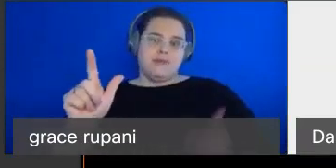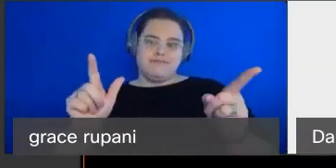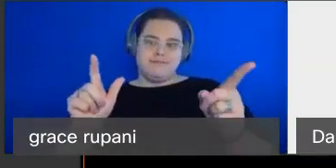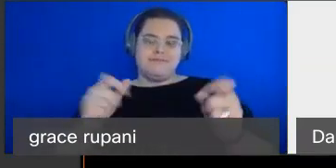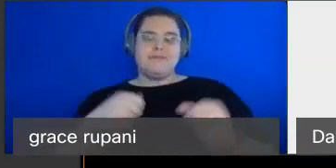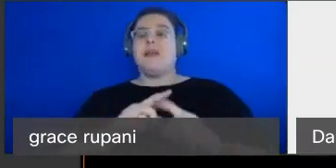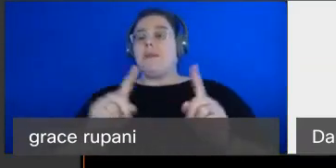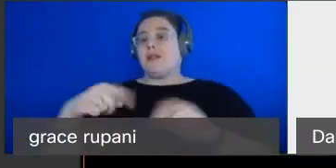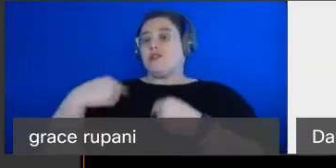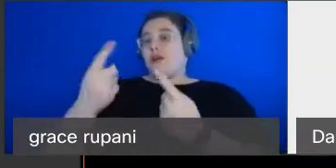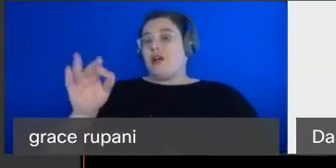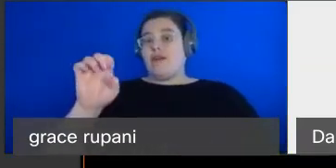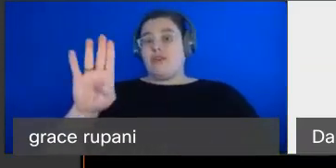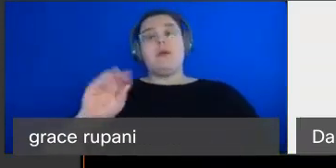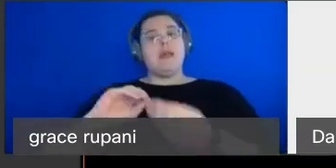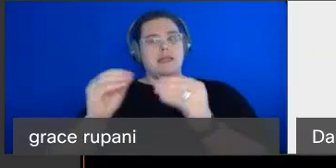number has looked much better.